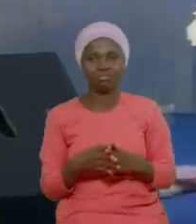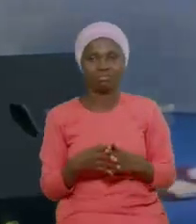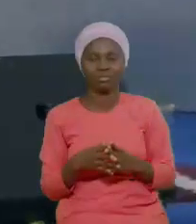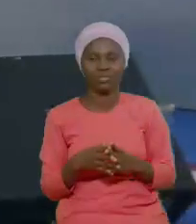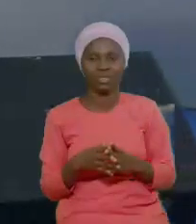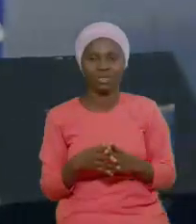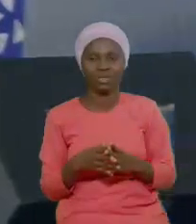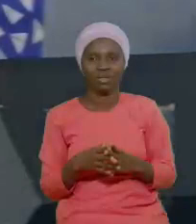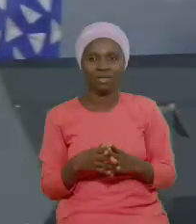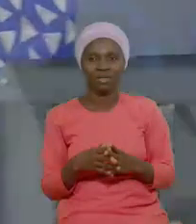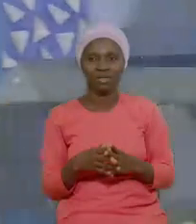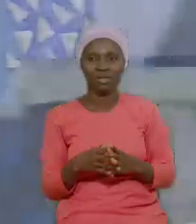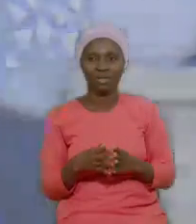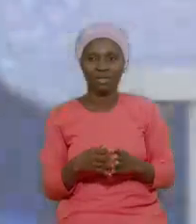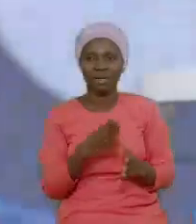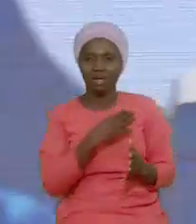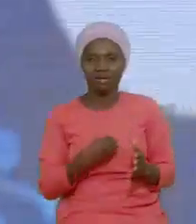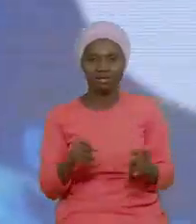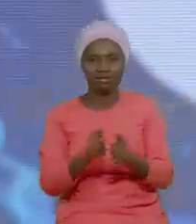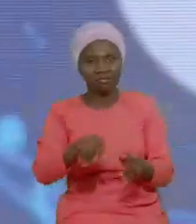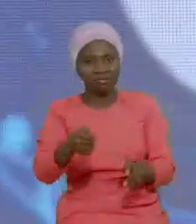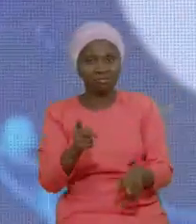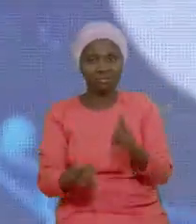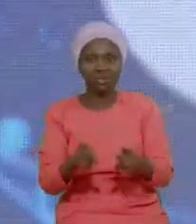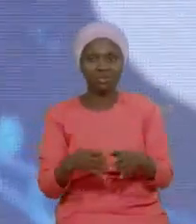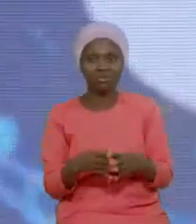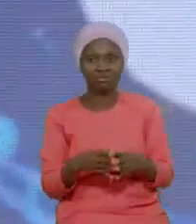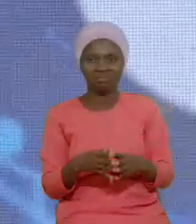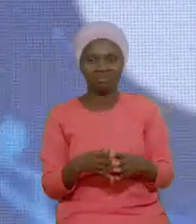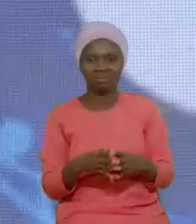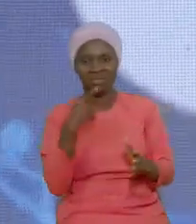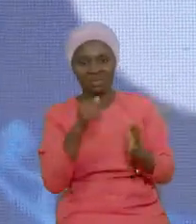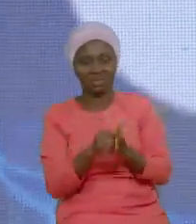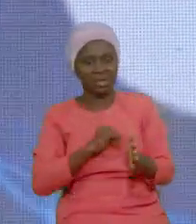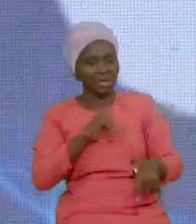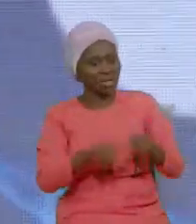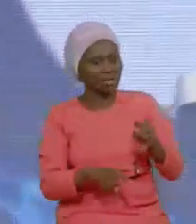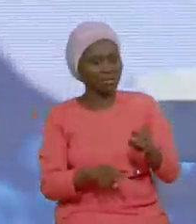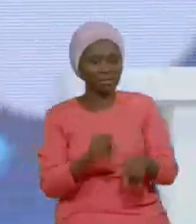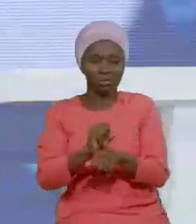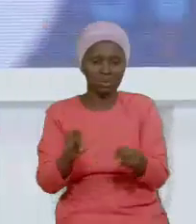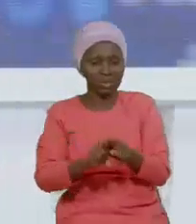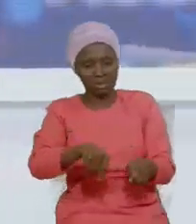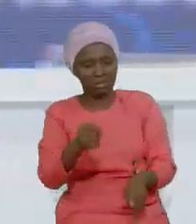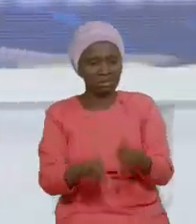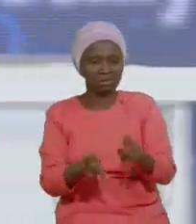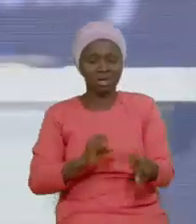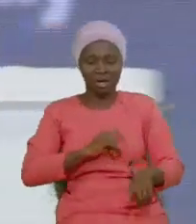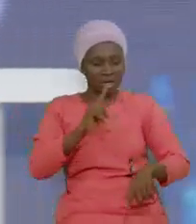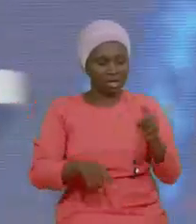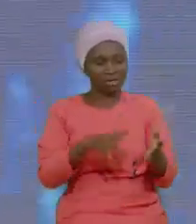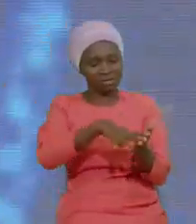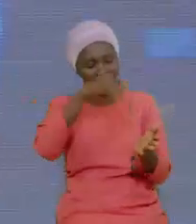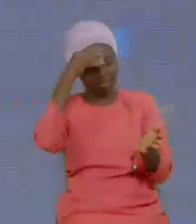I cannot run like other people. I cannot walk like other people. I cannot read like